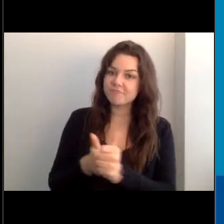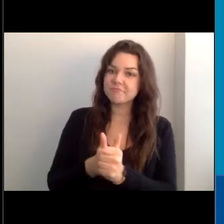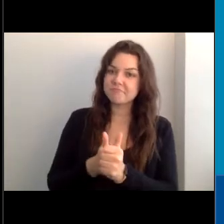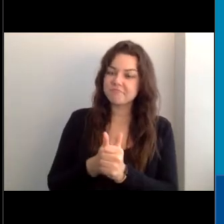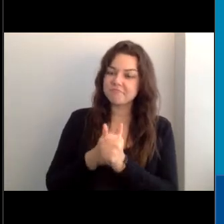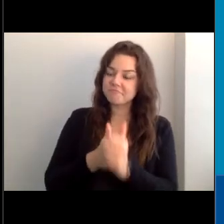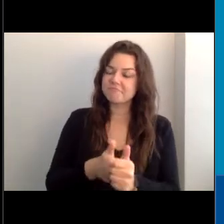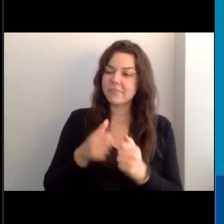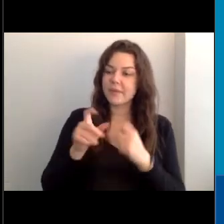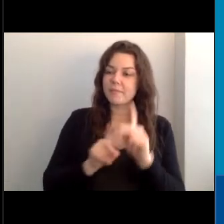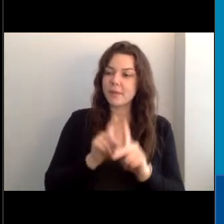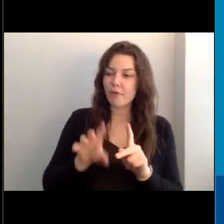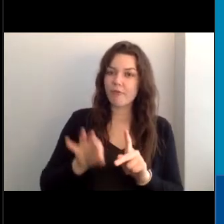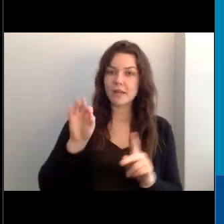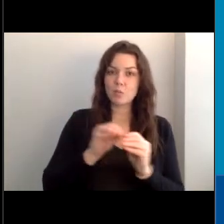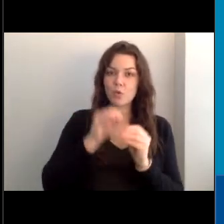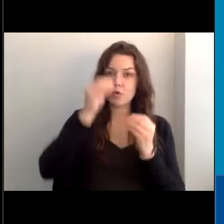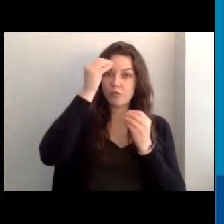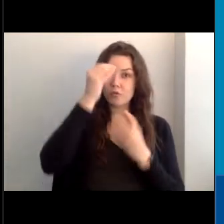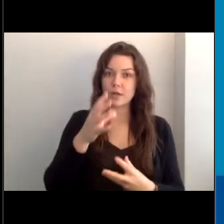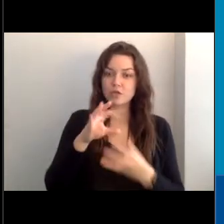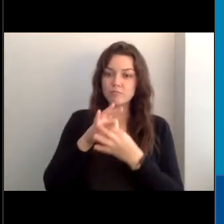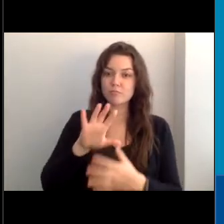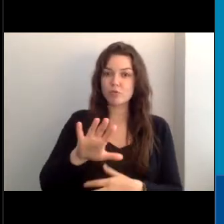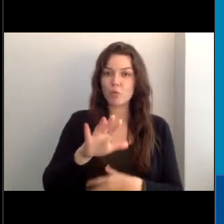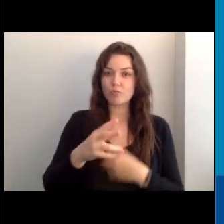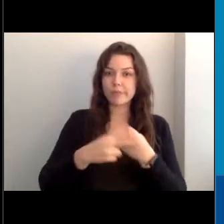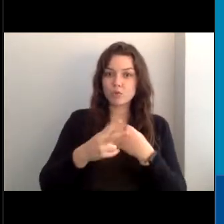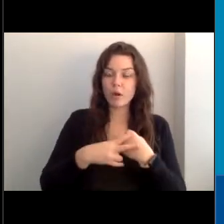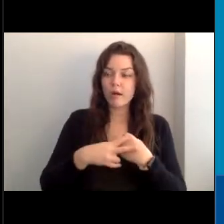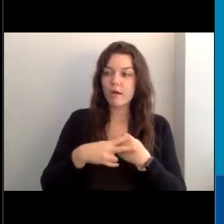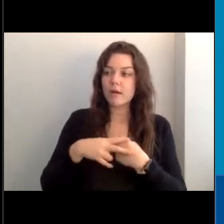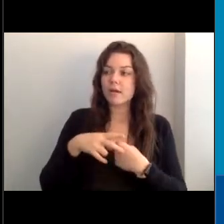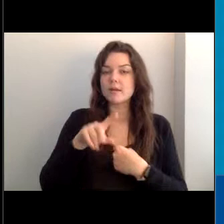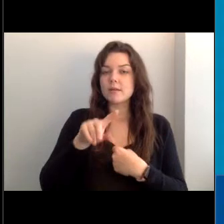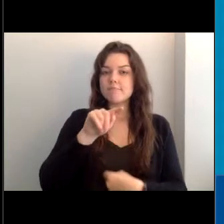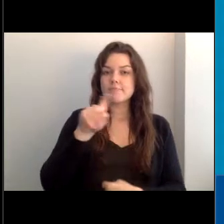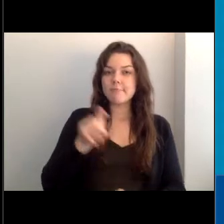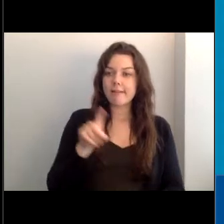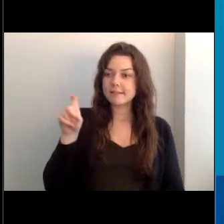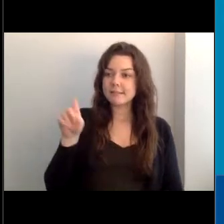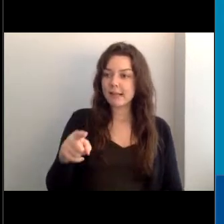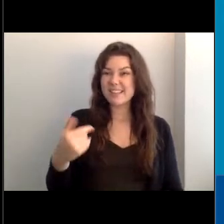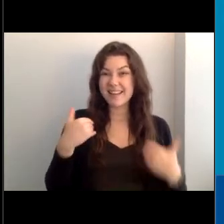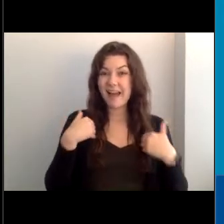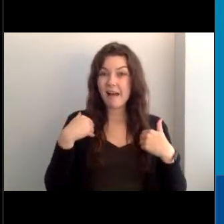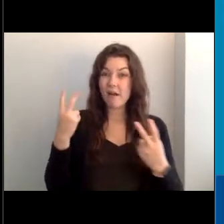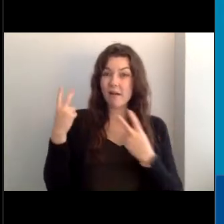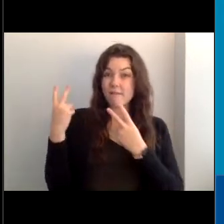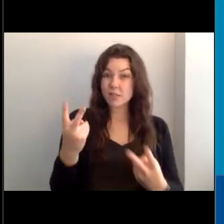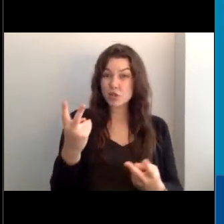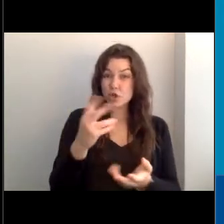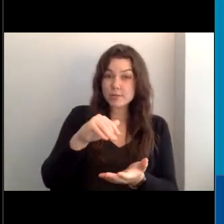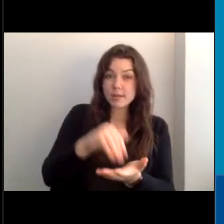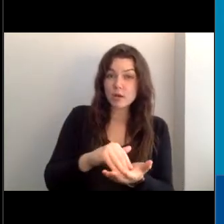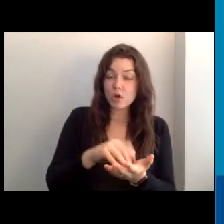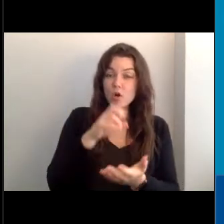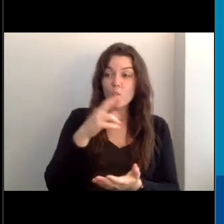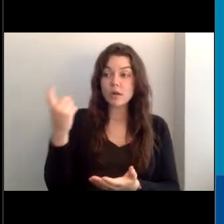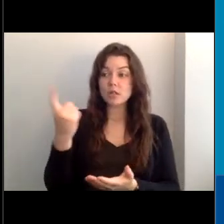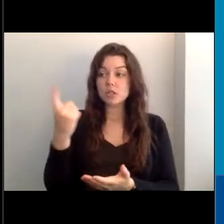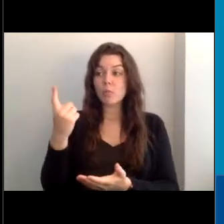your sanctuary, Texas asks, is there a visitor center or something on land that you can visit for the Flower Garden